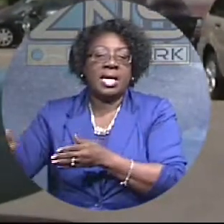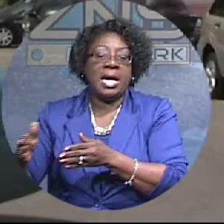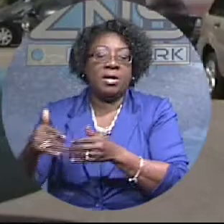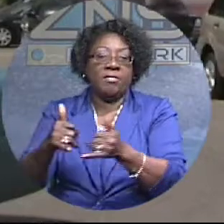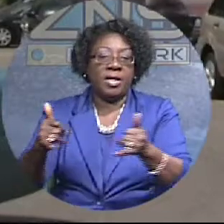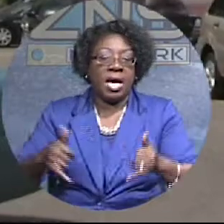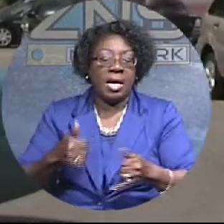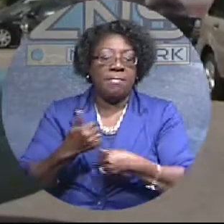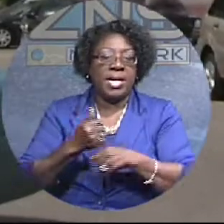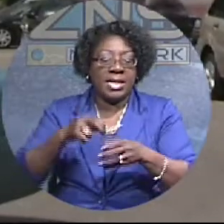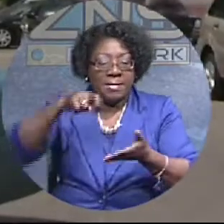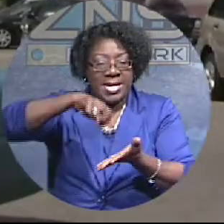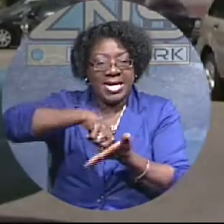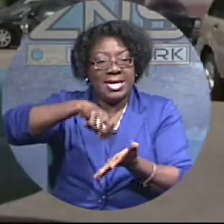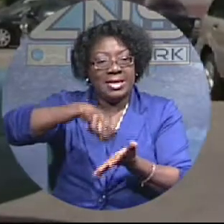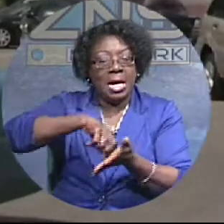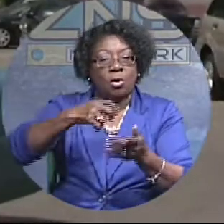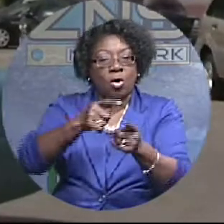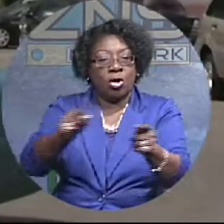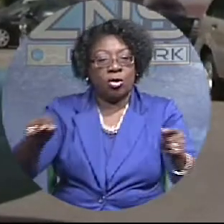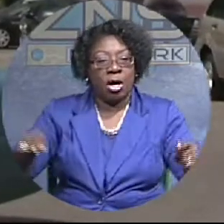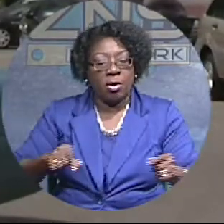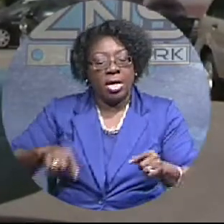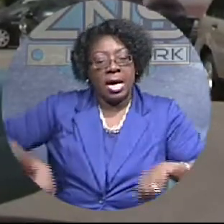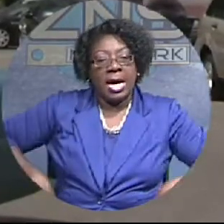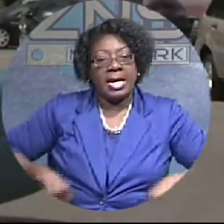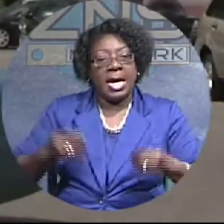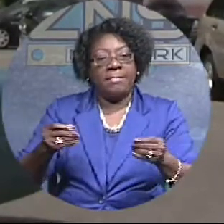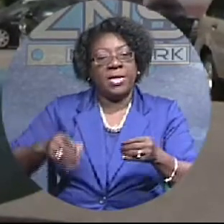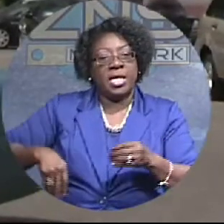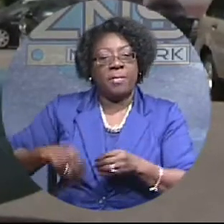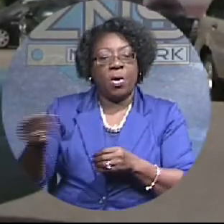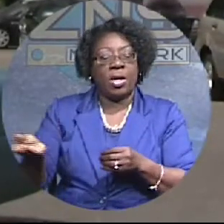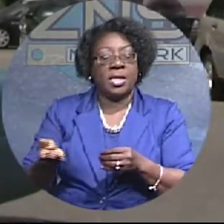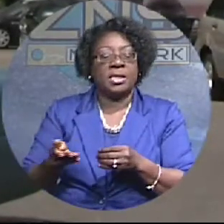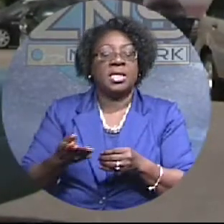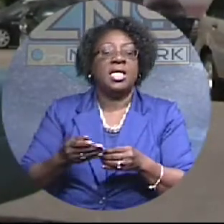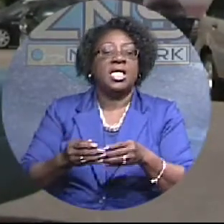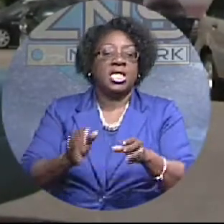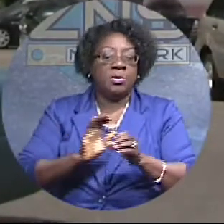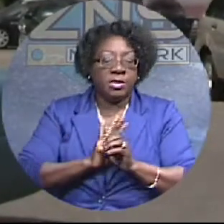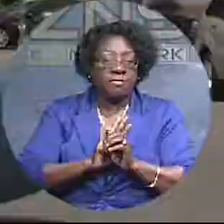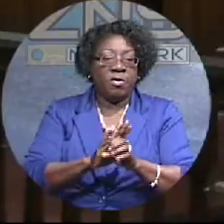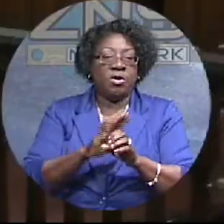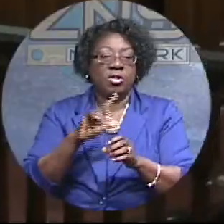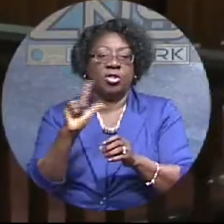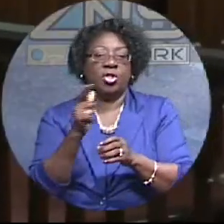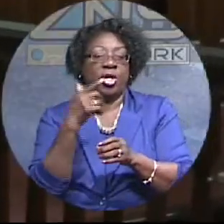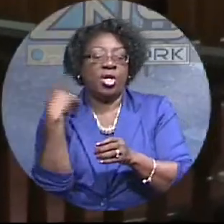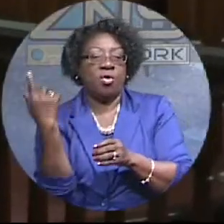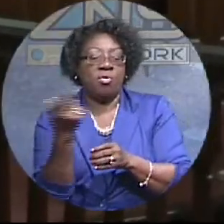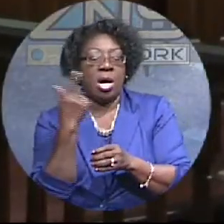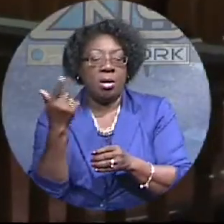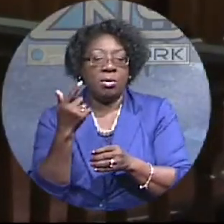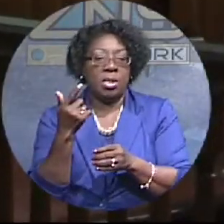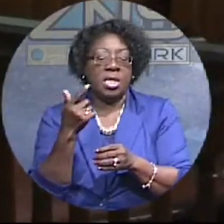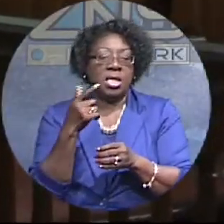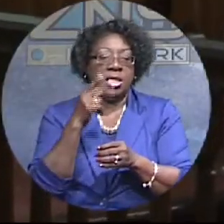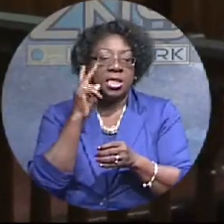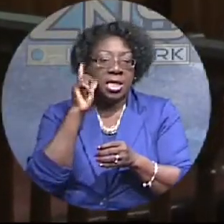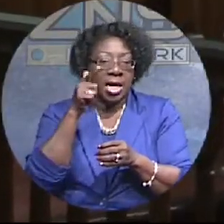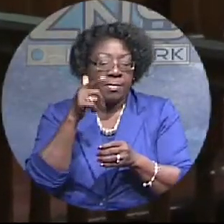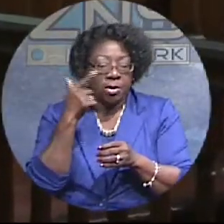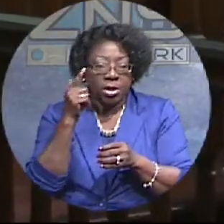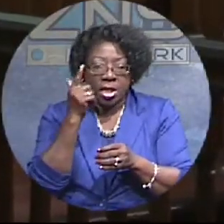them kneel down on the ground and empty their pockets. She told the court that she was forced to turn around. However, Hunt said she kept